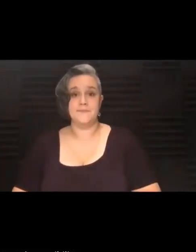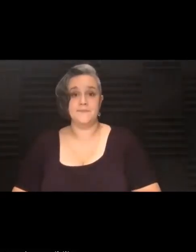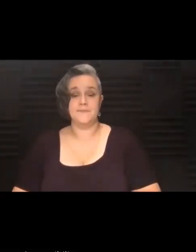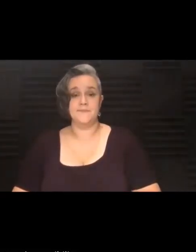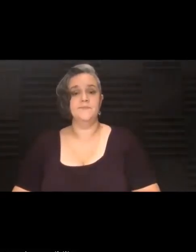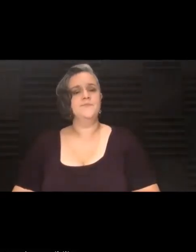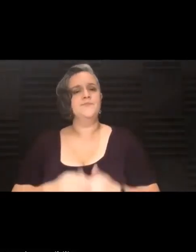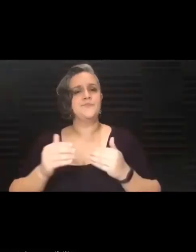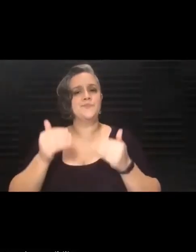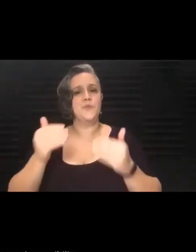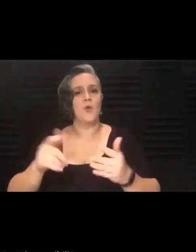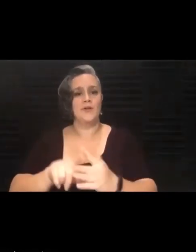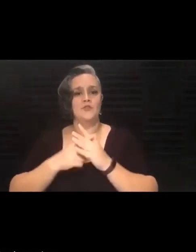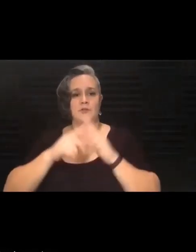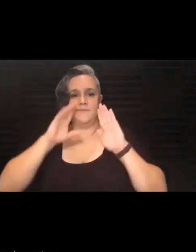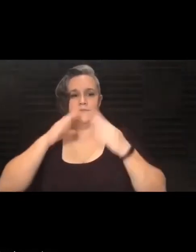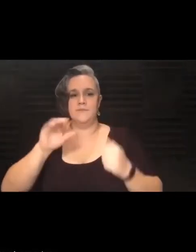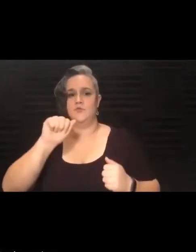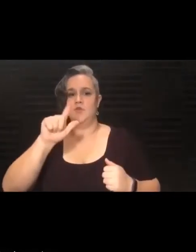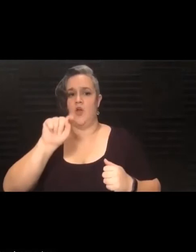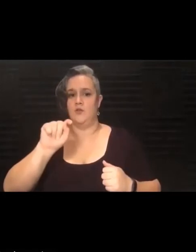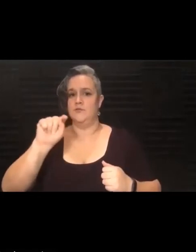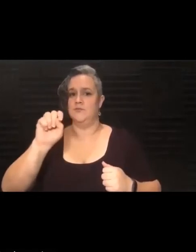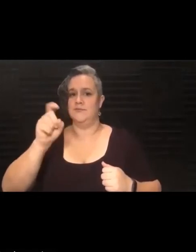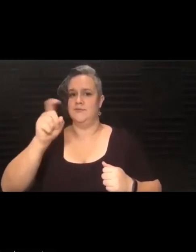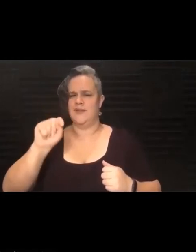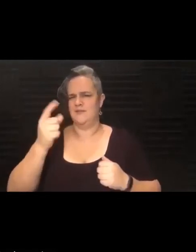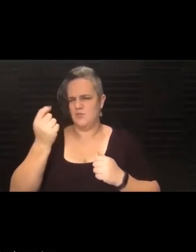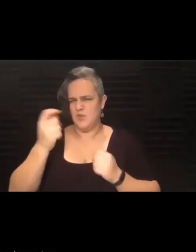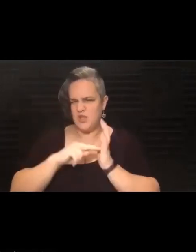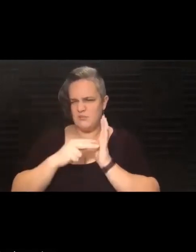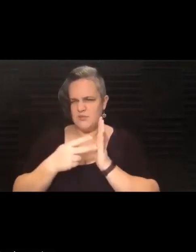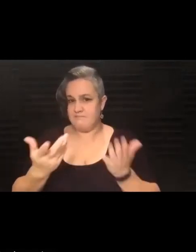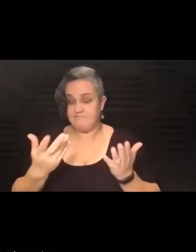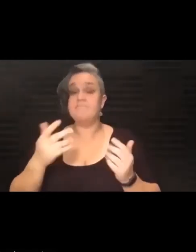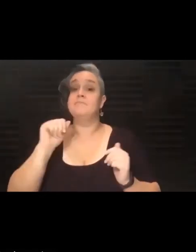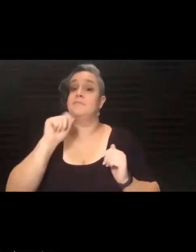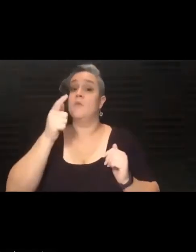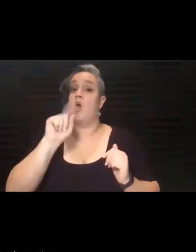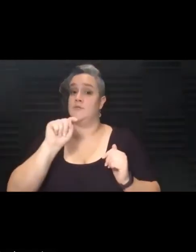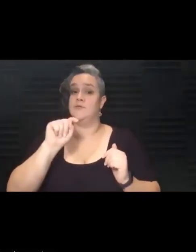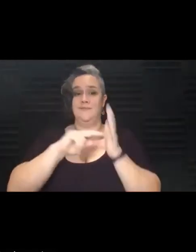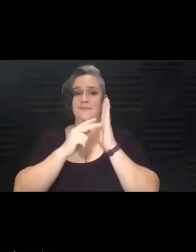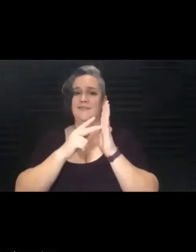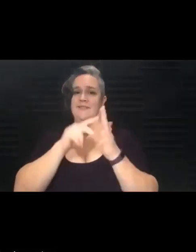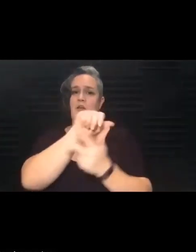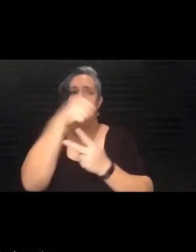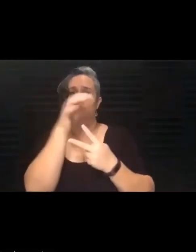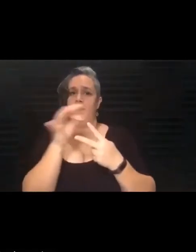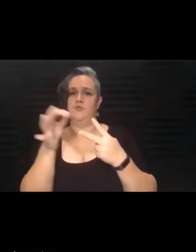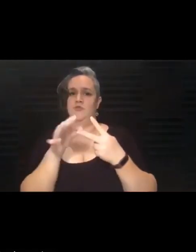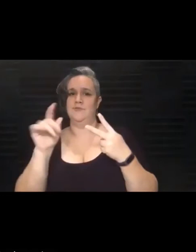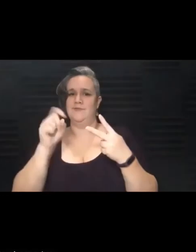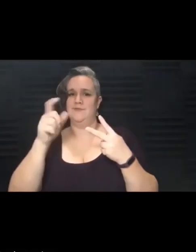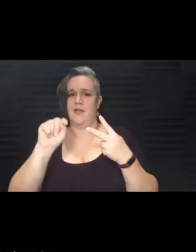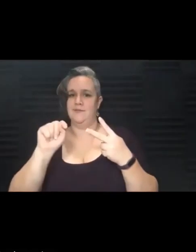So let's start with alt text. What is alt text? Alt text is alternative text. It helps people